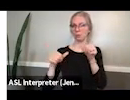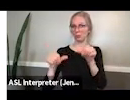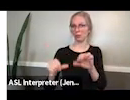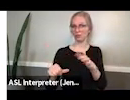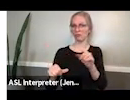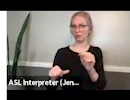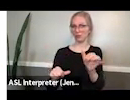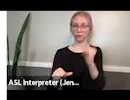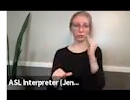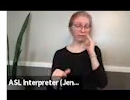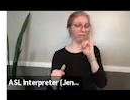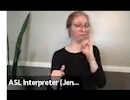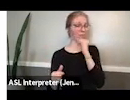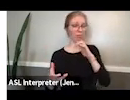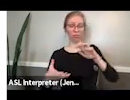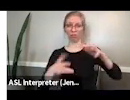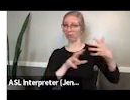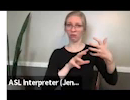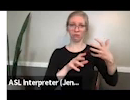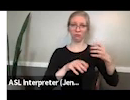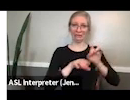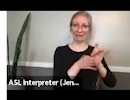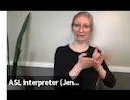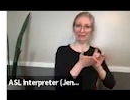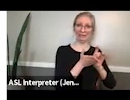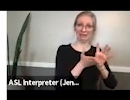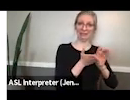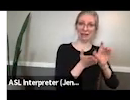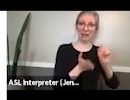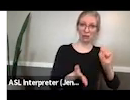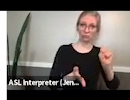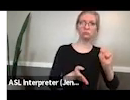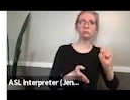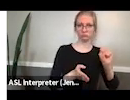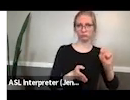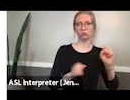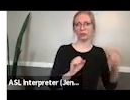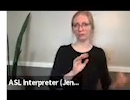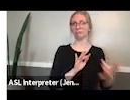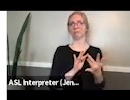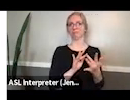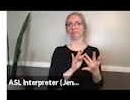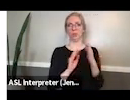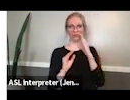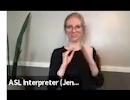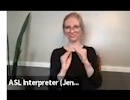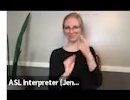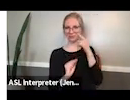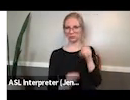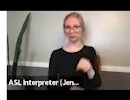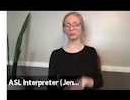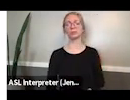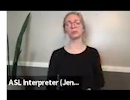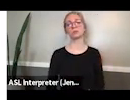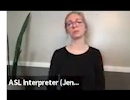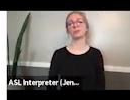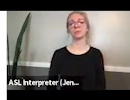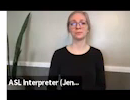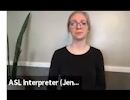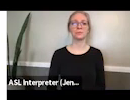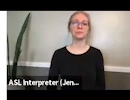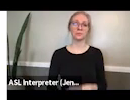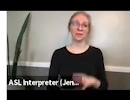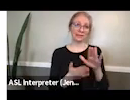get booted out, you'll have that information to contact me and I'll try to fix it for you. You got all the handouts